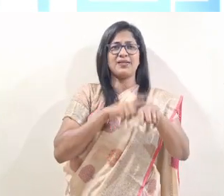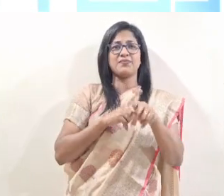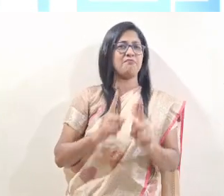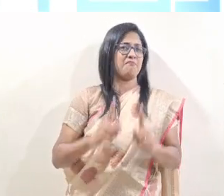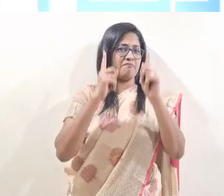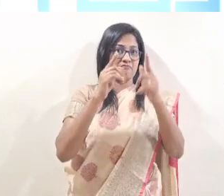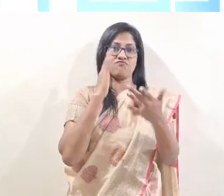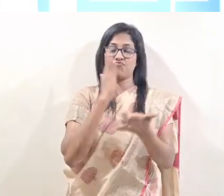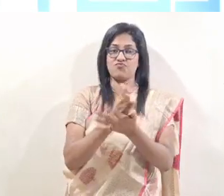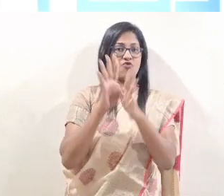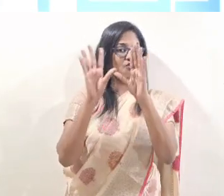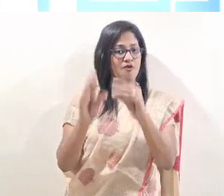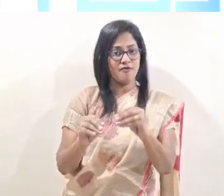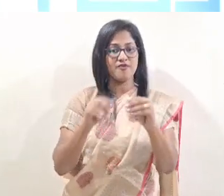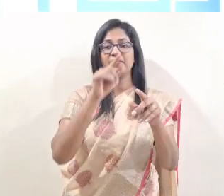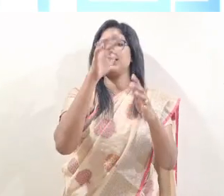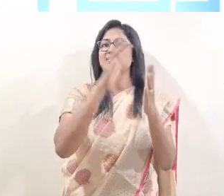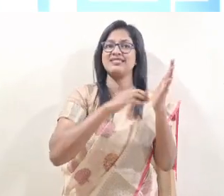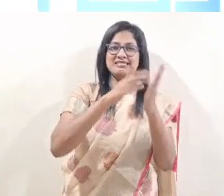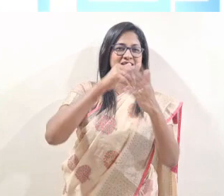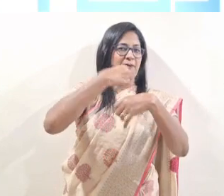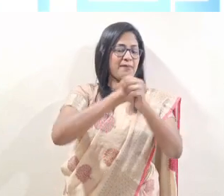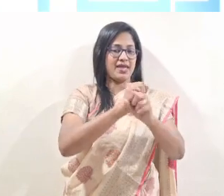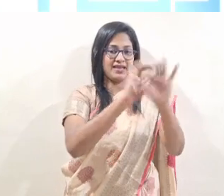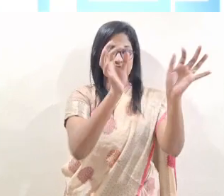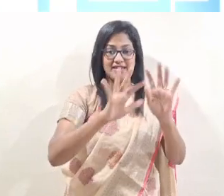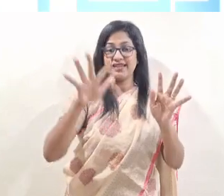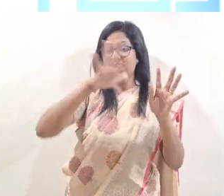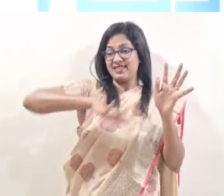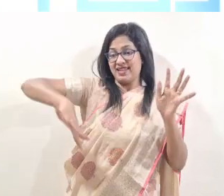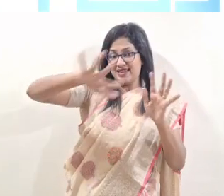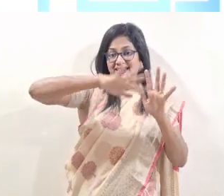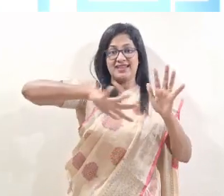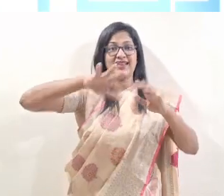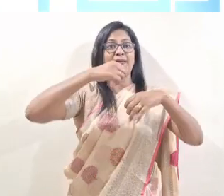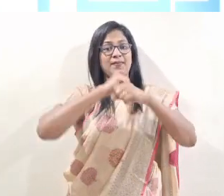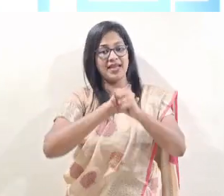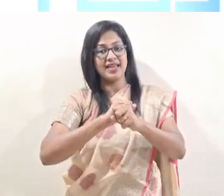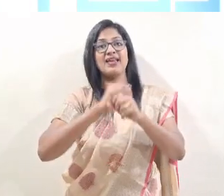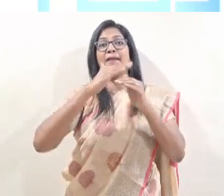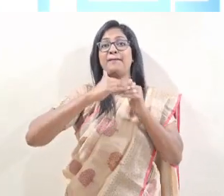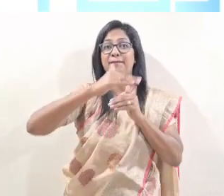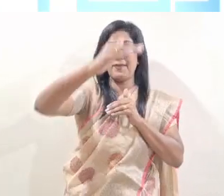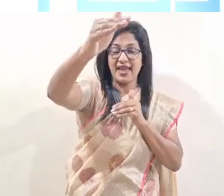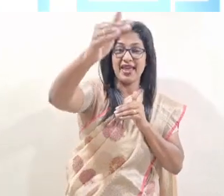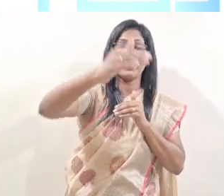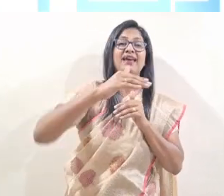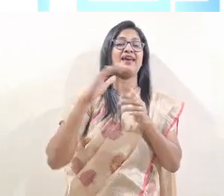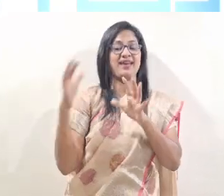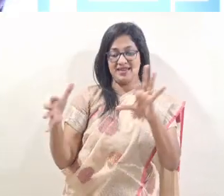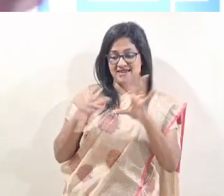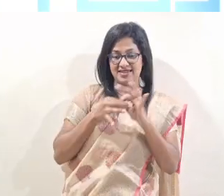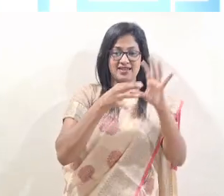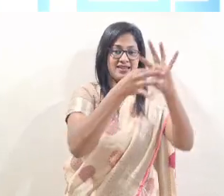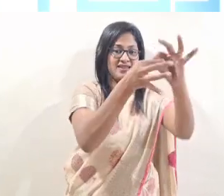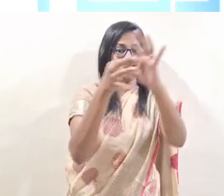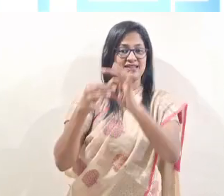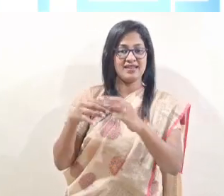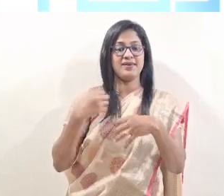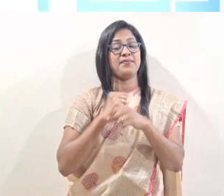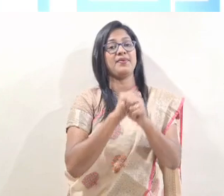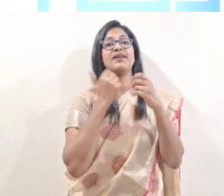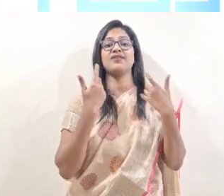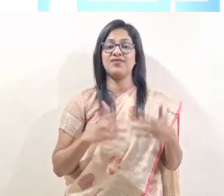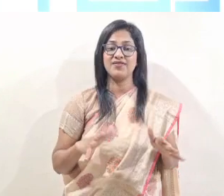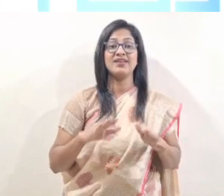for some time. Otherwise, this was just constructed, and then a passage was created, long and circuitous passage connecting it to existing